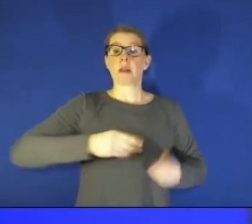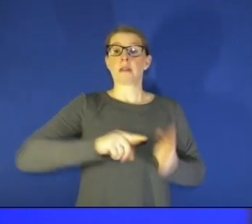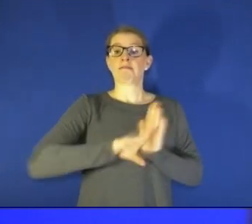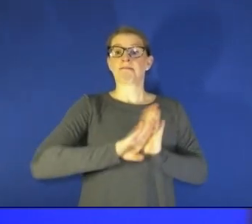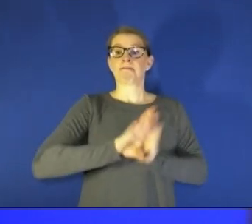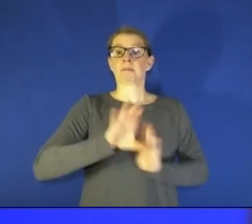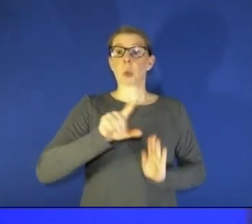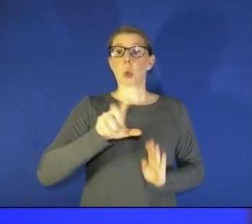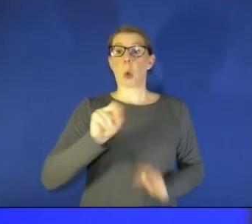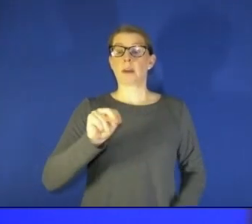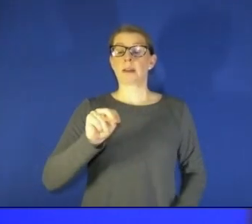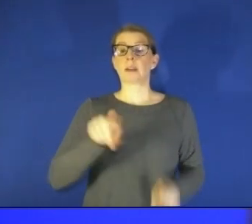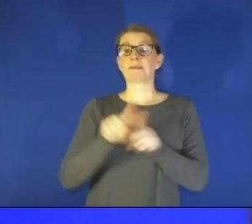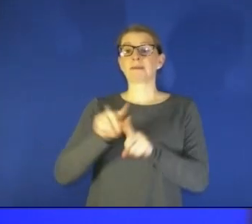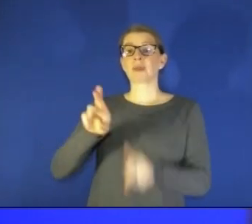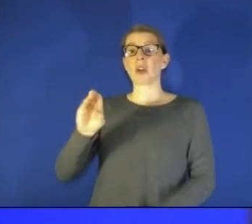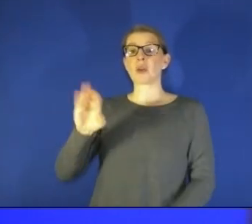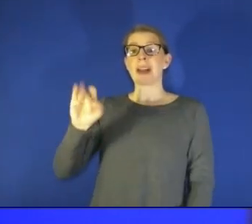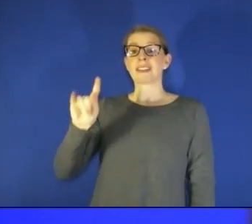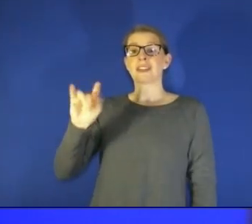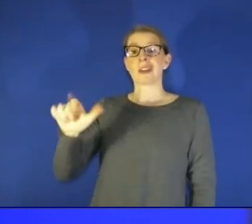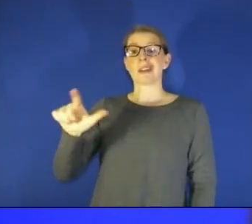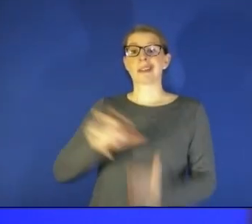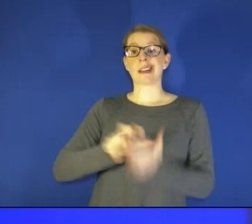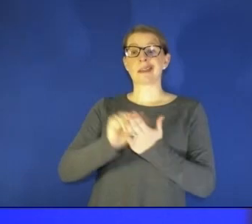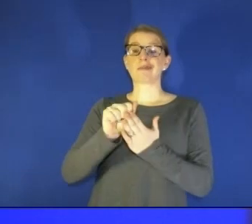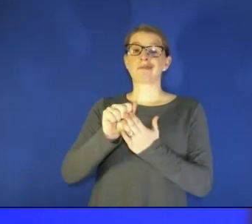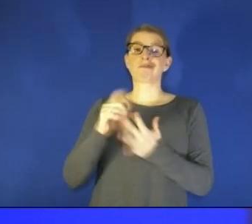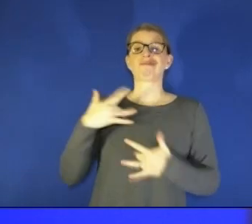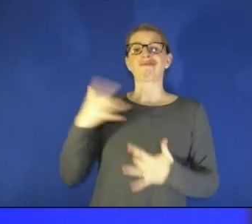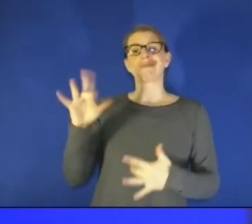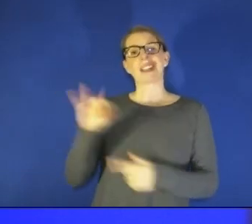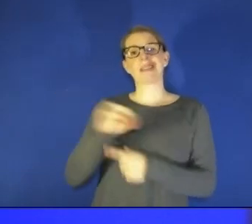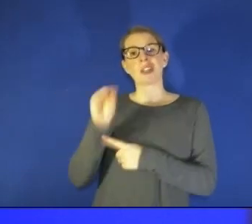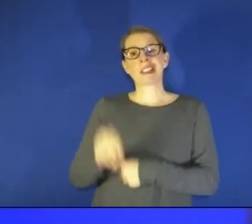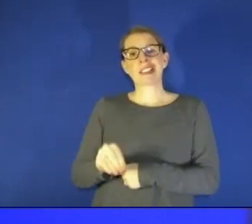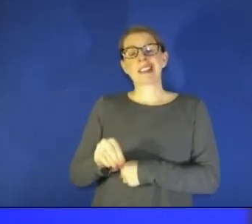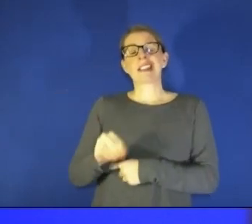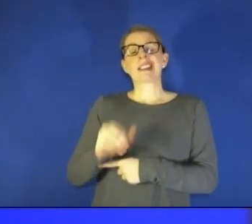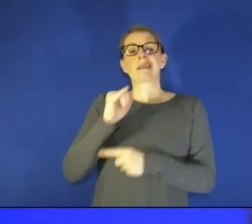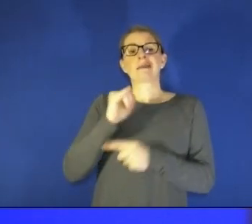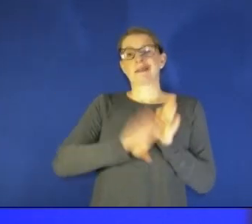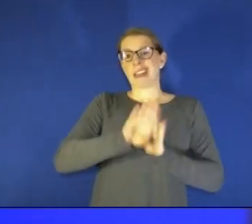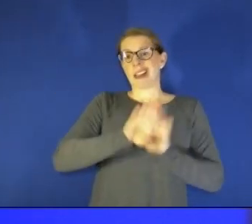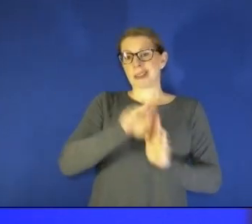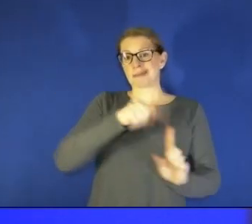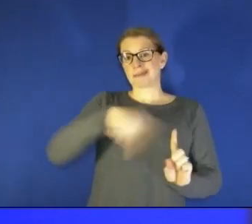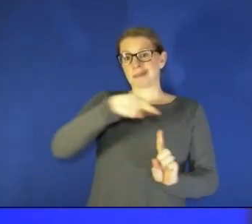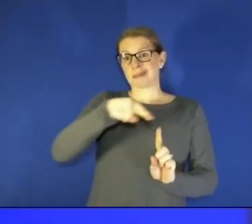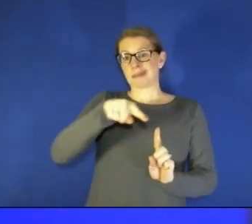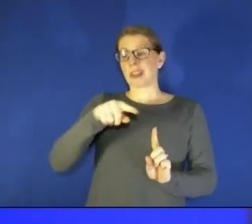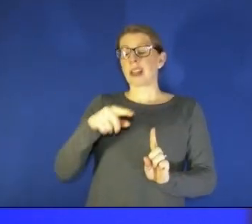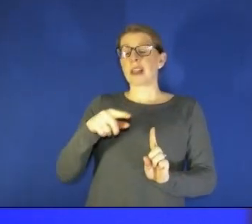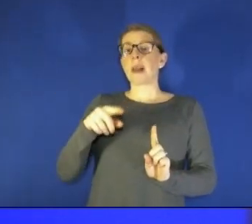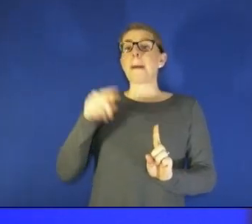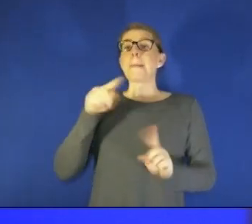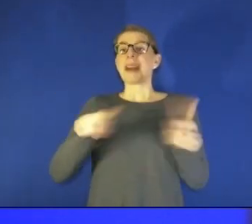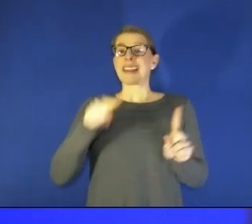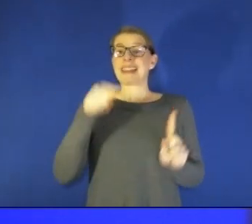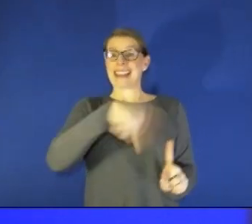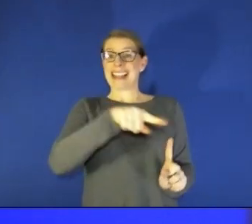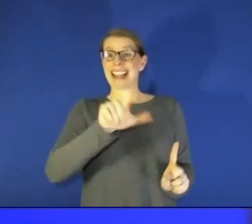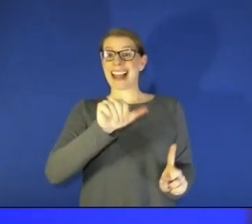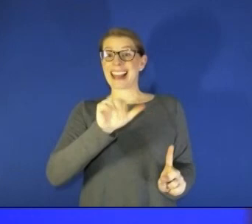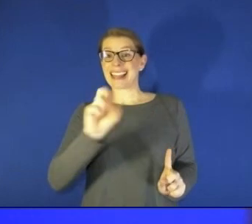cancer. Normal patient population might be around 8% chance lifelong of getting colon and rectal cancer. These patients run 30 to 40%. And